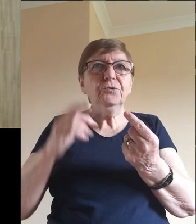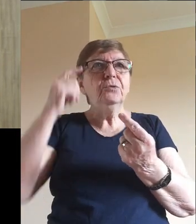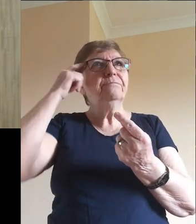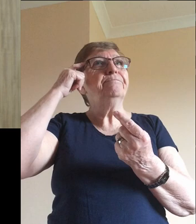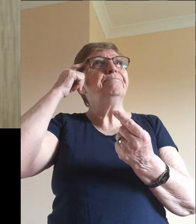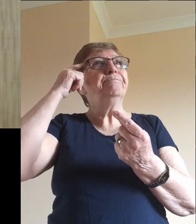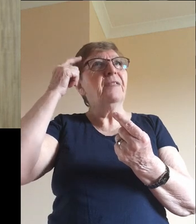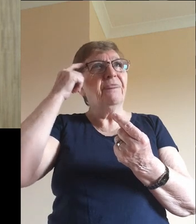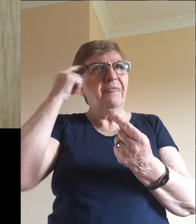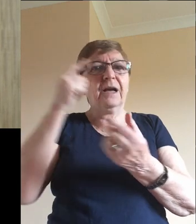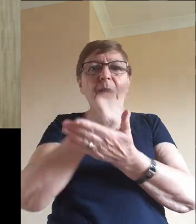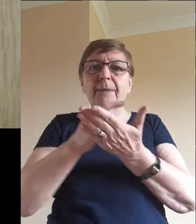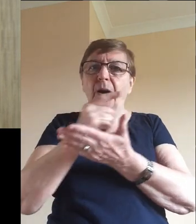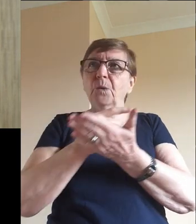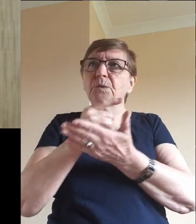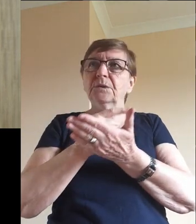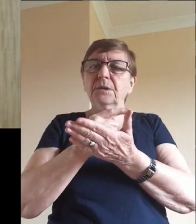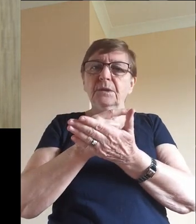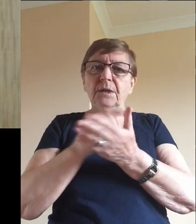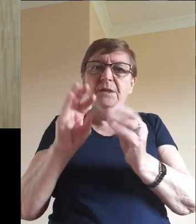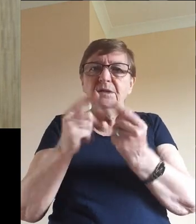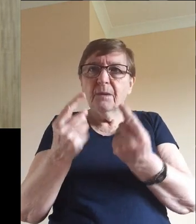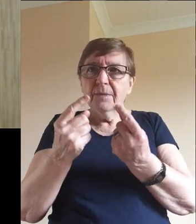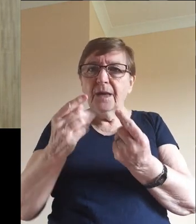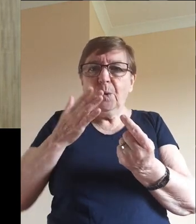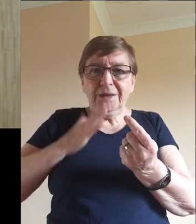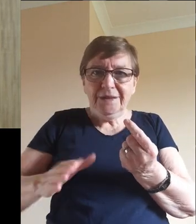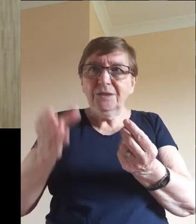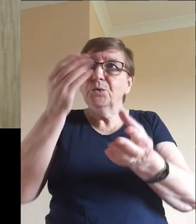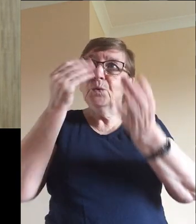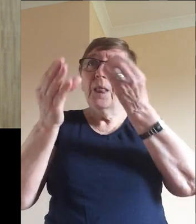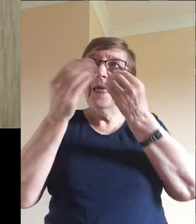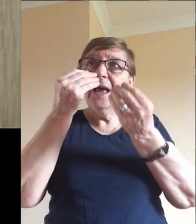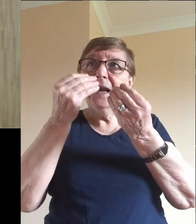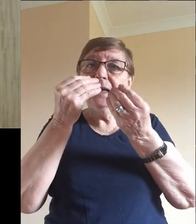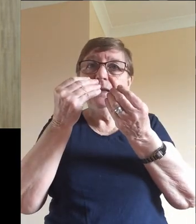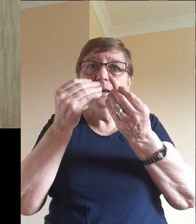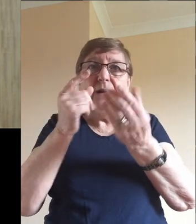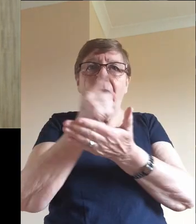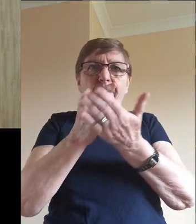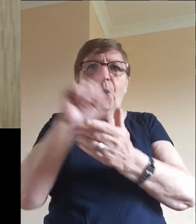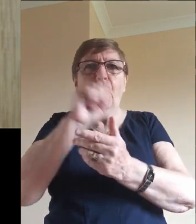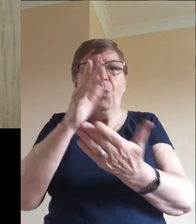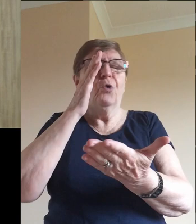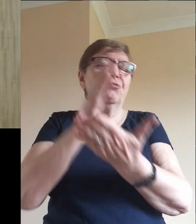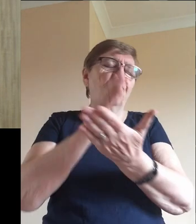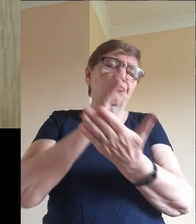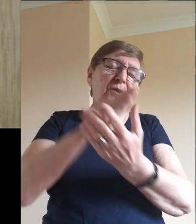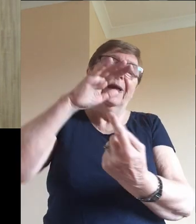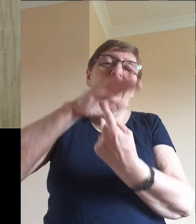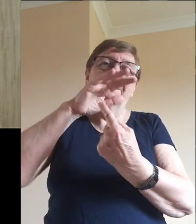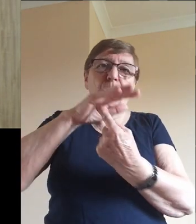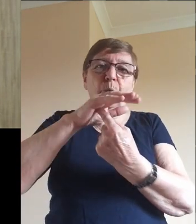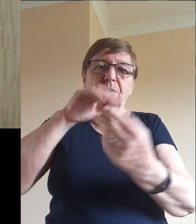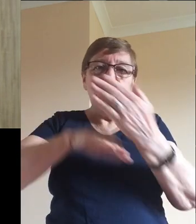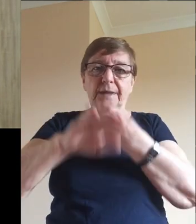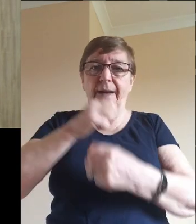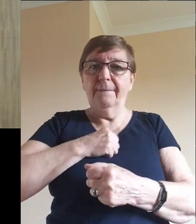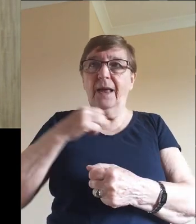our senses. There is something that we need to learn or relearn about what really matters and about what is most